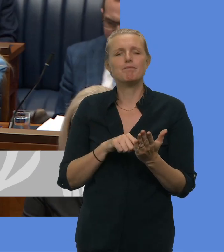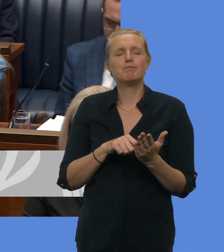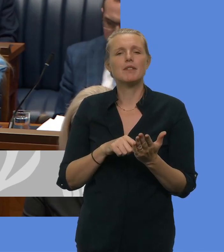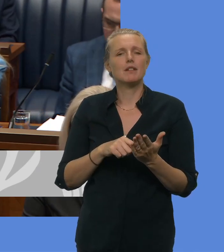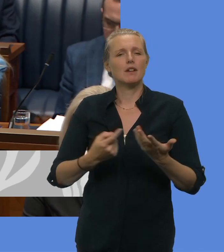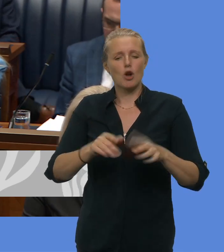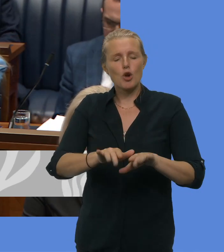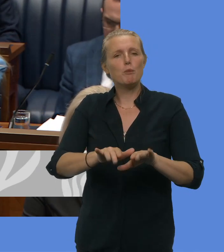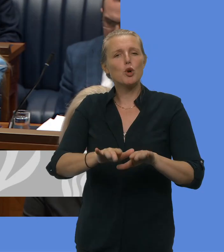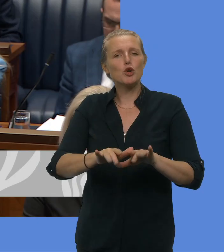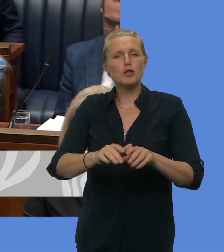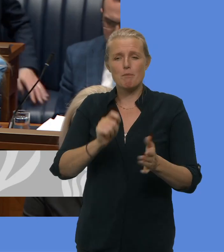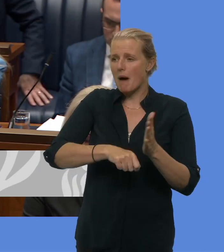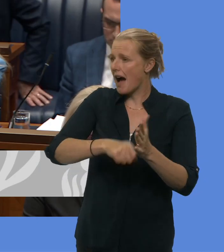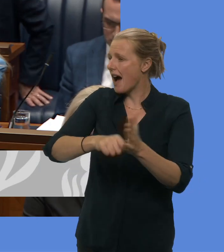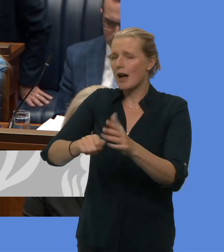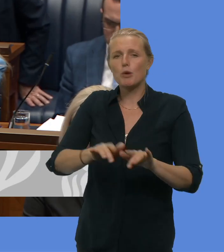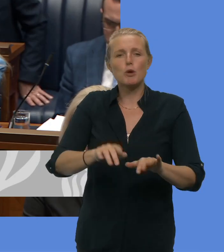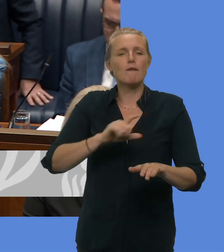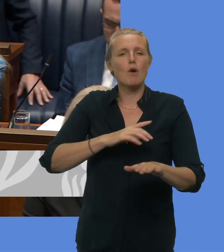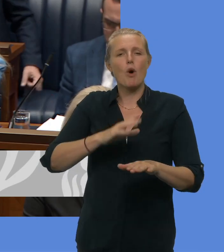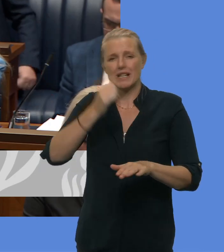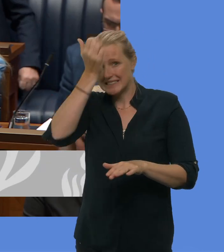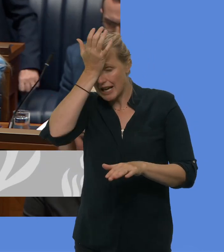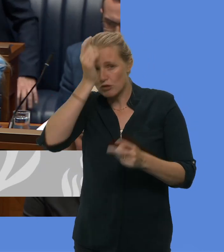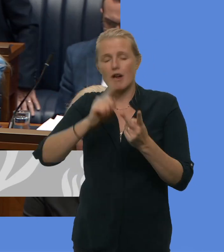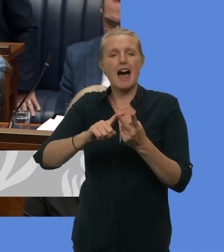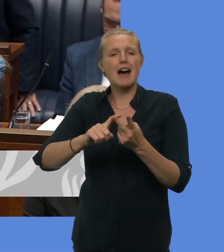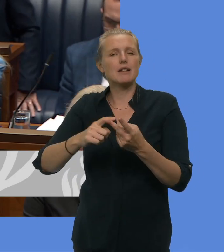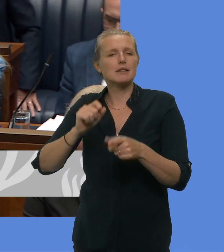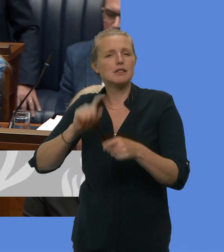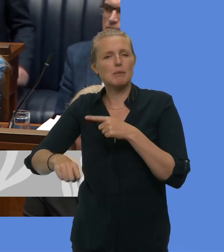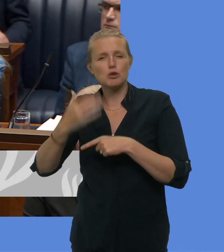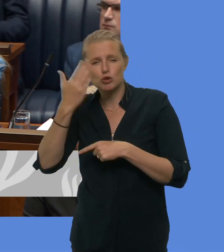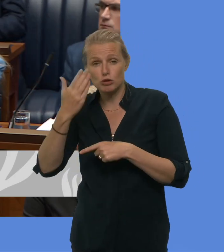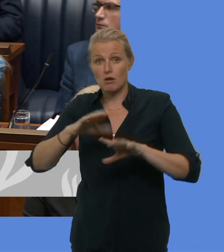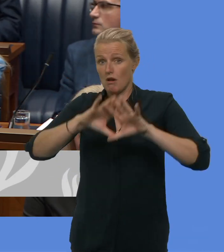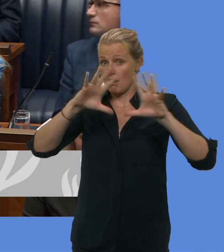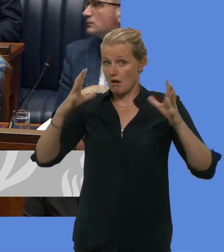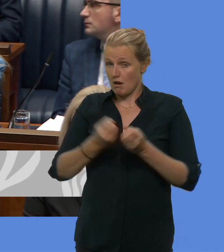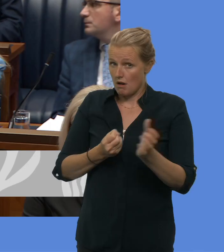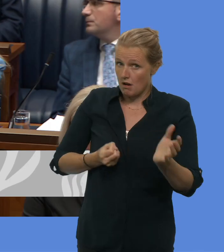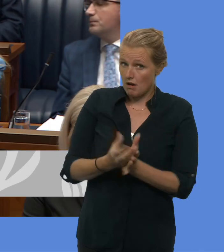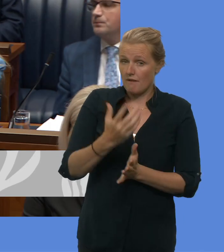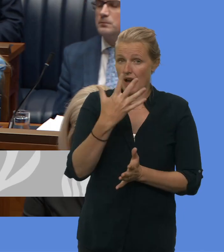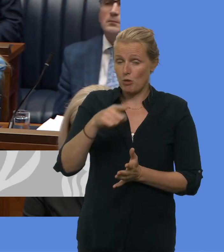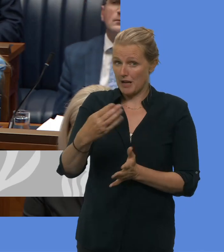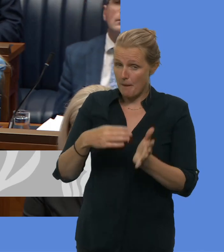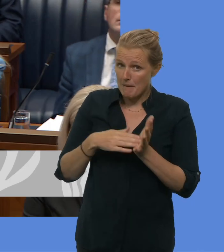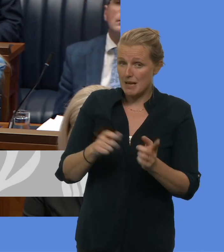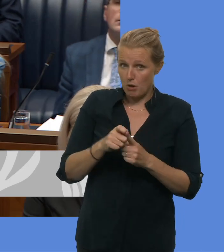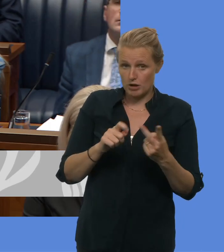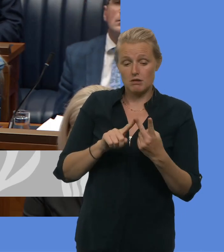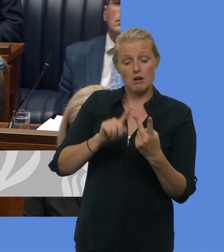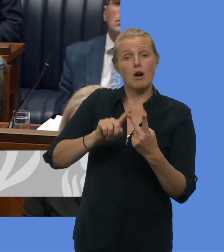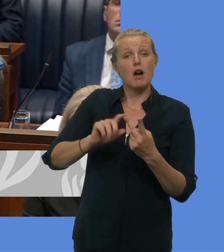desktop computer equipment in post-primary and special schools with an expenditure of £5.9 million, provision of outdoor